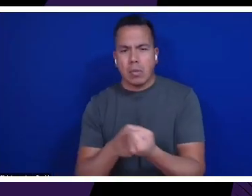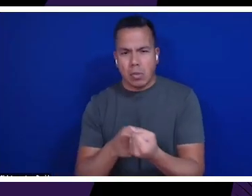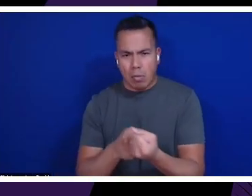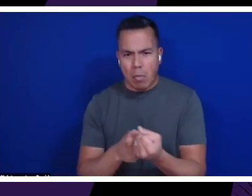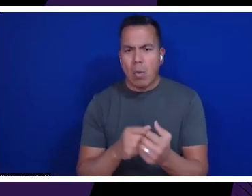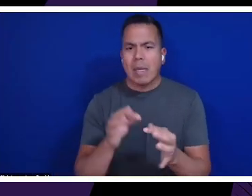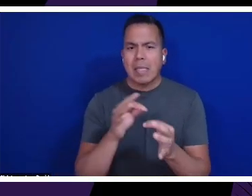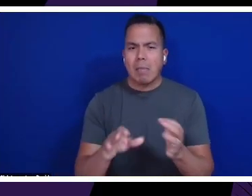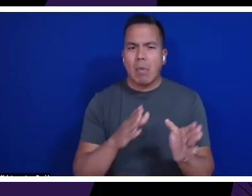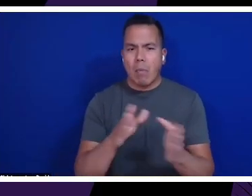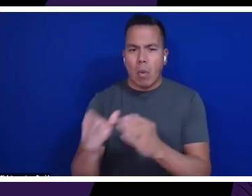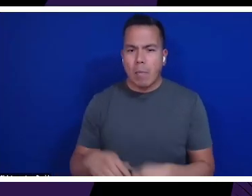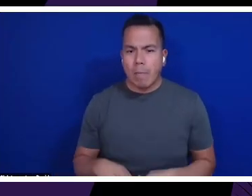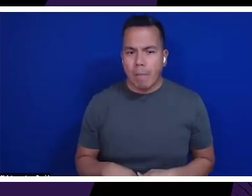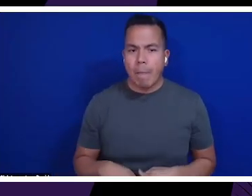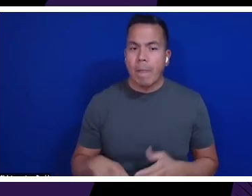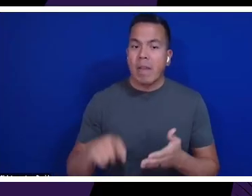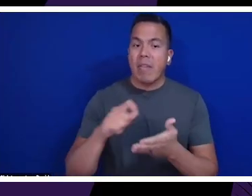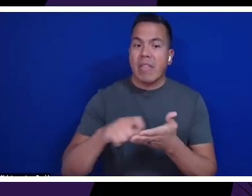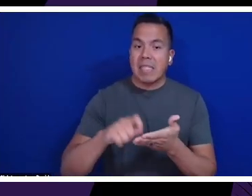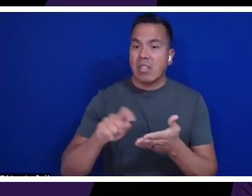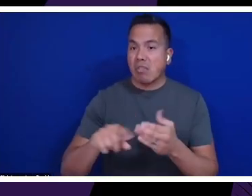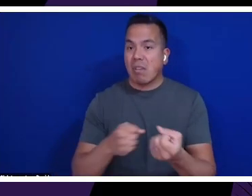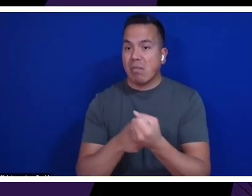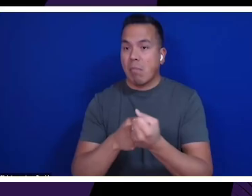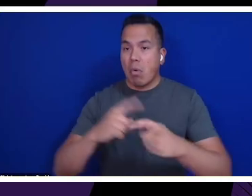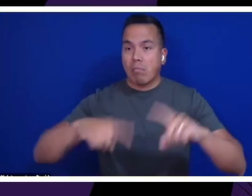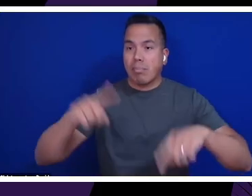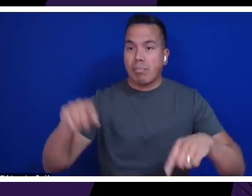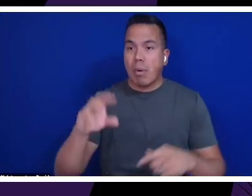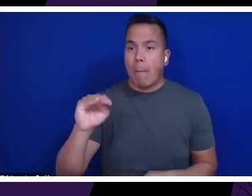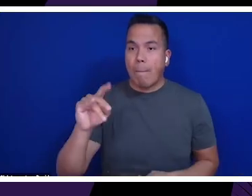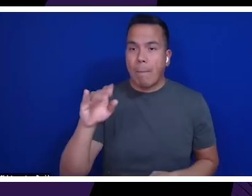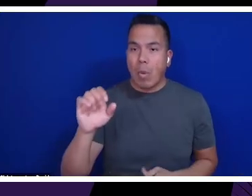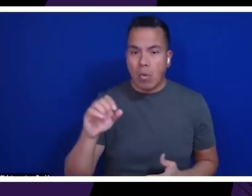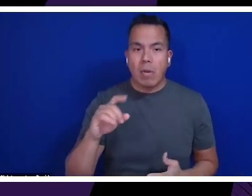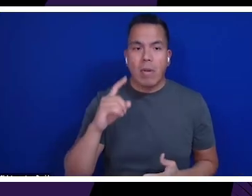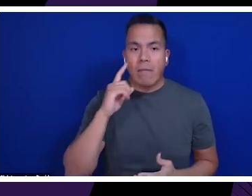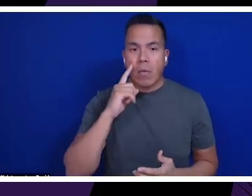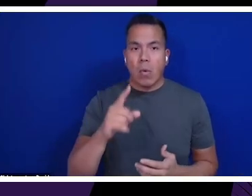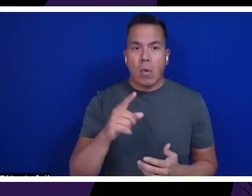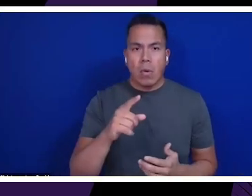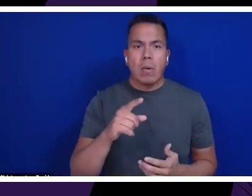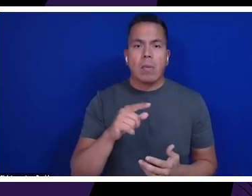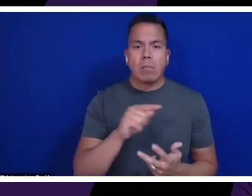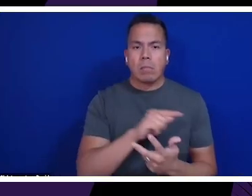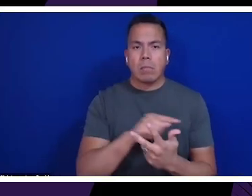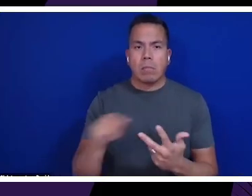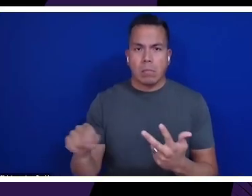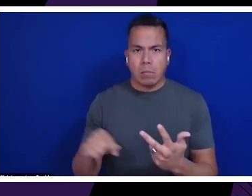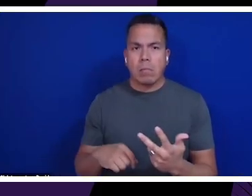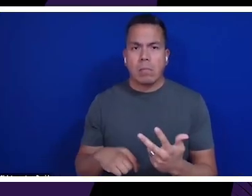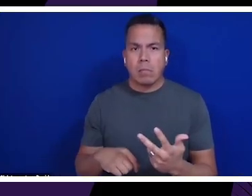sketches are embedded. It supports all different modes, the instant, global, and also the iframe mode. The tool that I use, so I